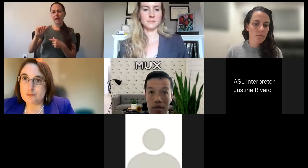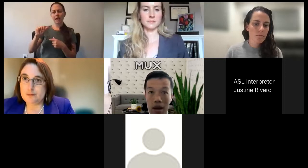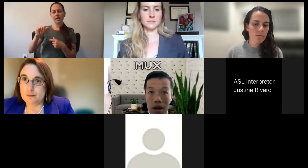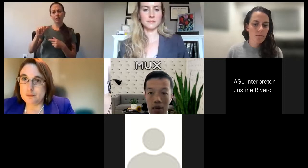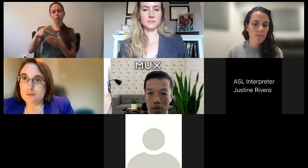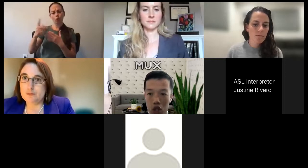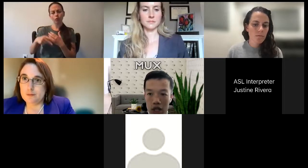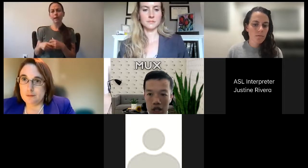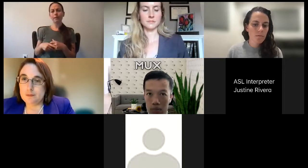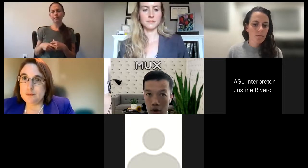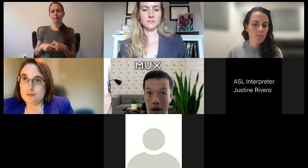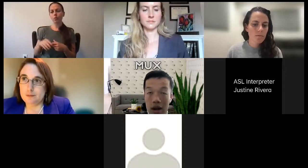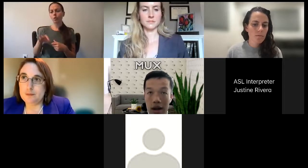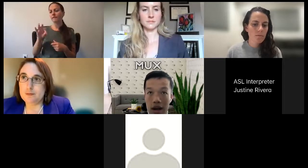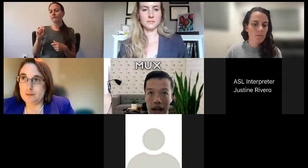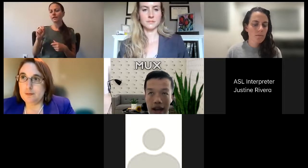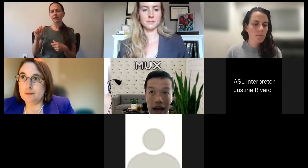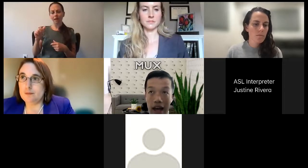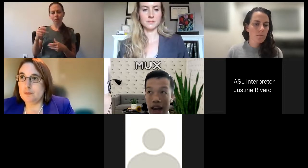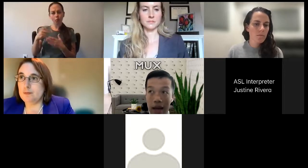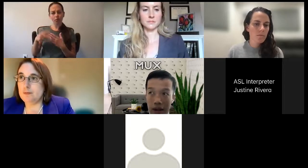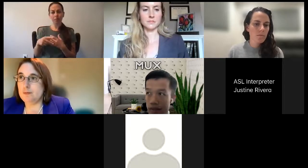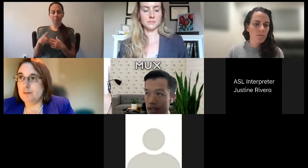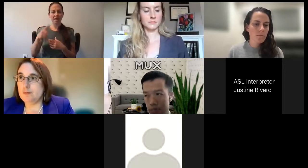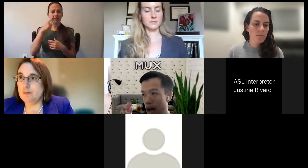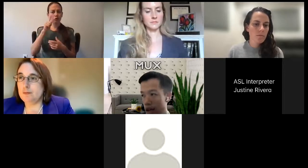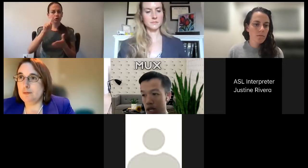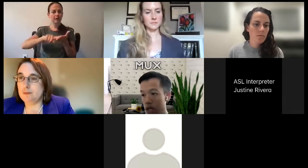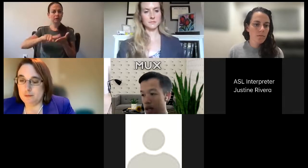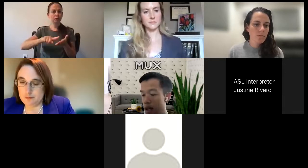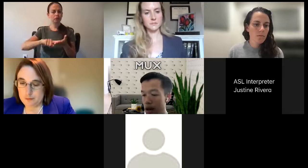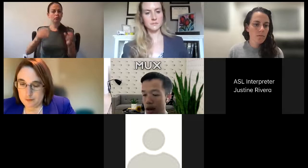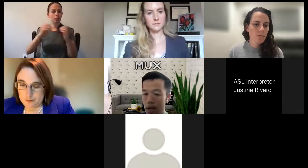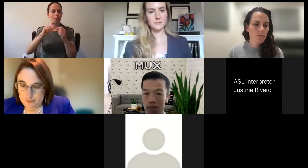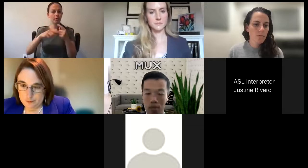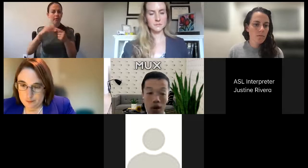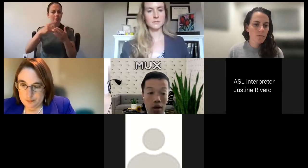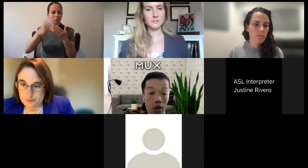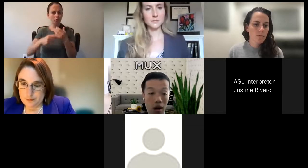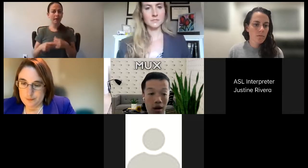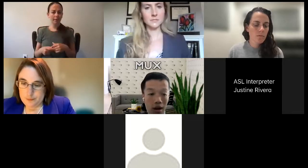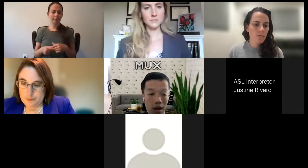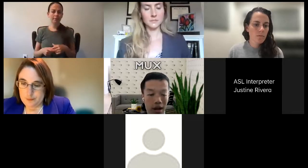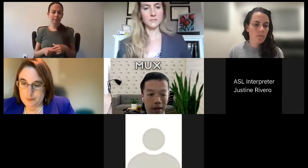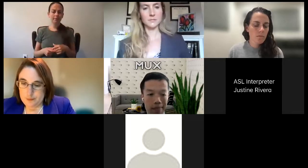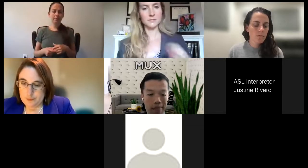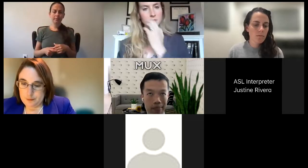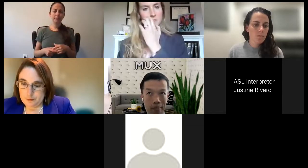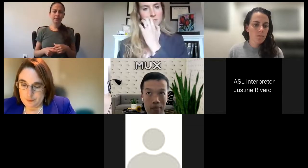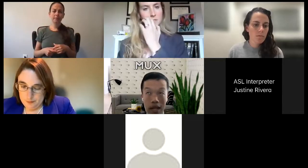think are programs that people should explore. And I believe as like blockchain becomes more and more